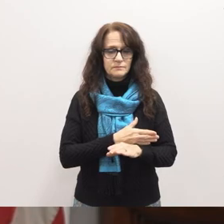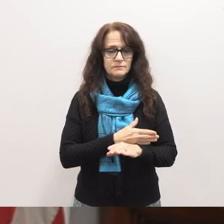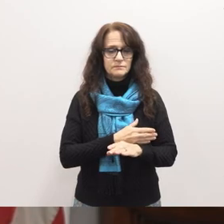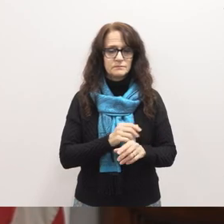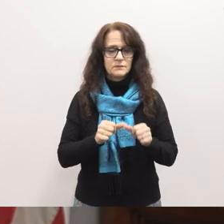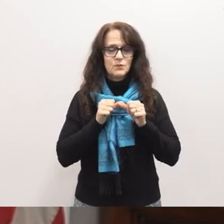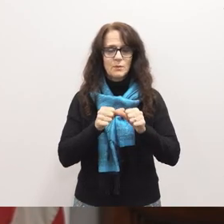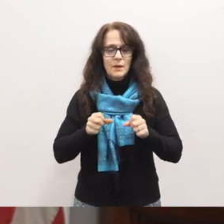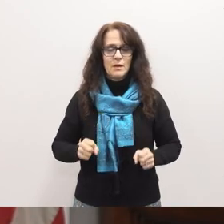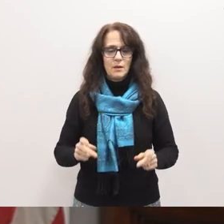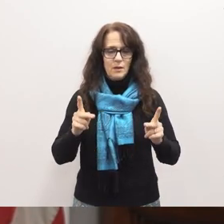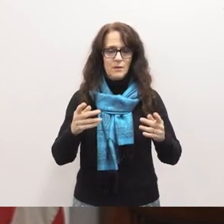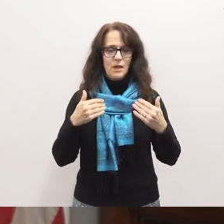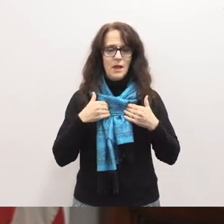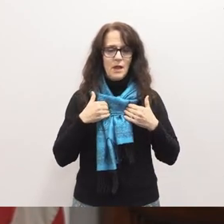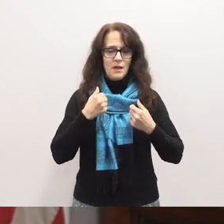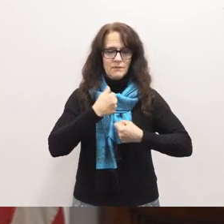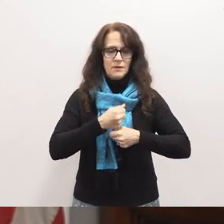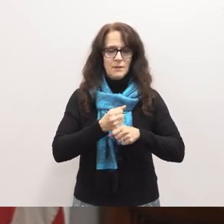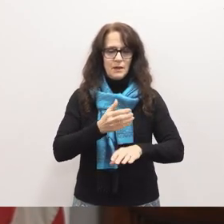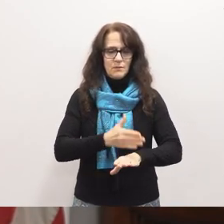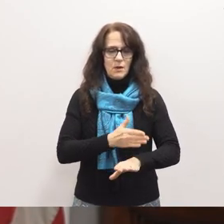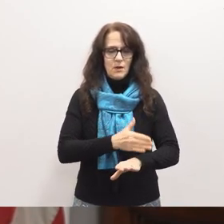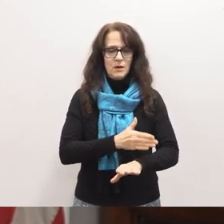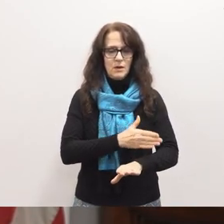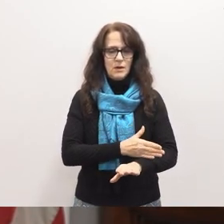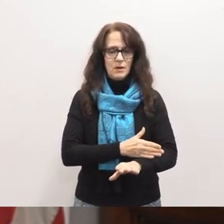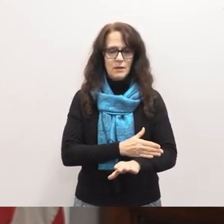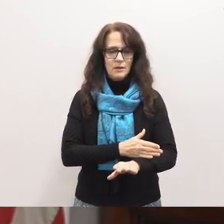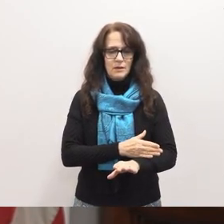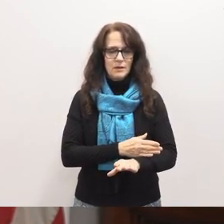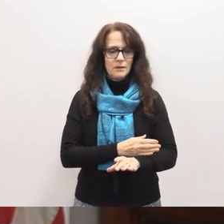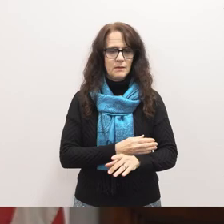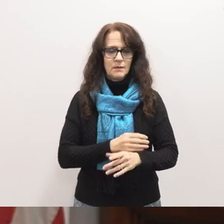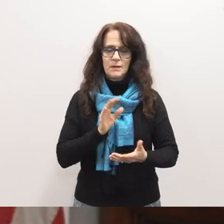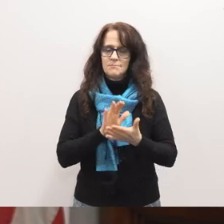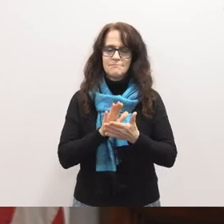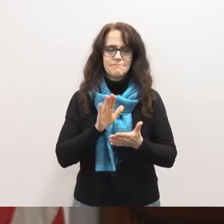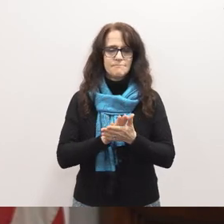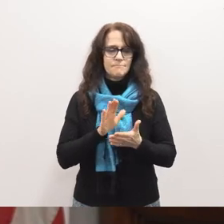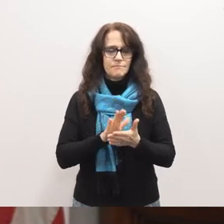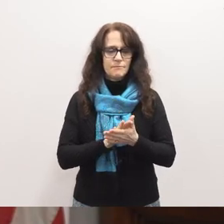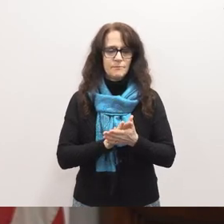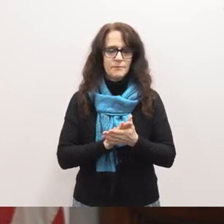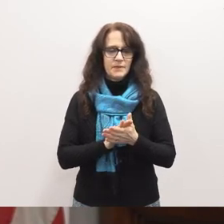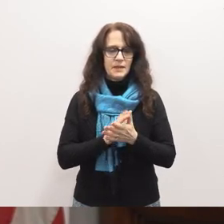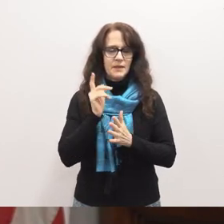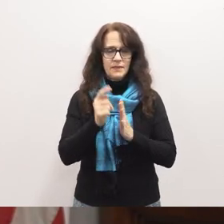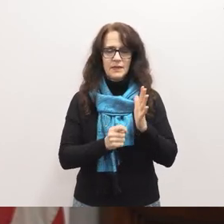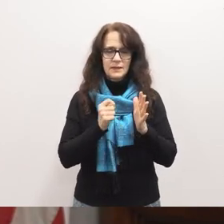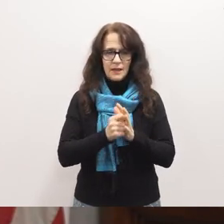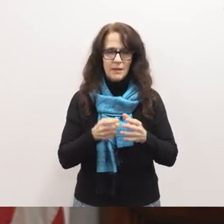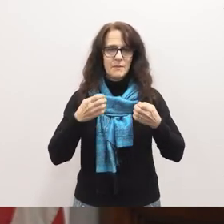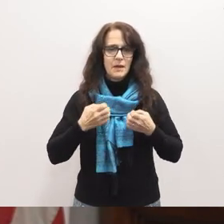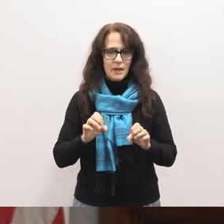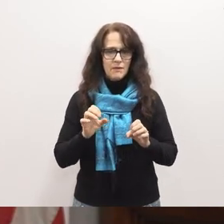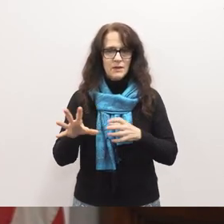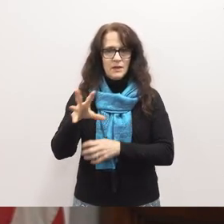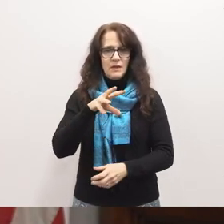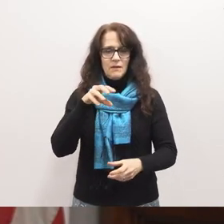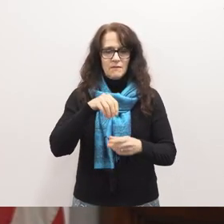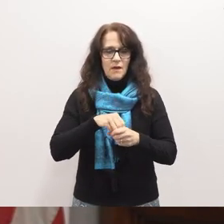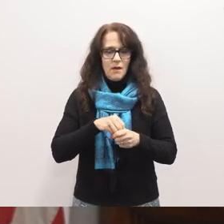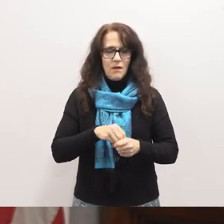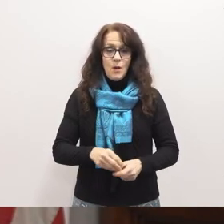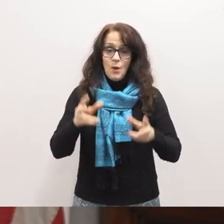remaining opportunities that we have to make progress. So again, just props to the time, the effort that's involved. We